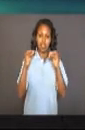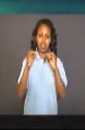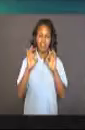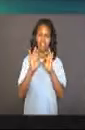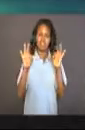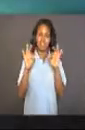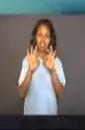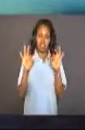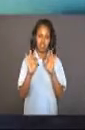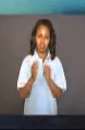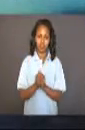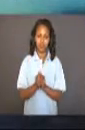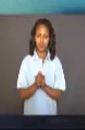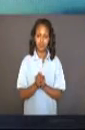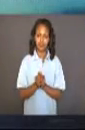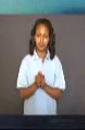fields.